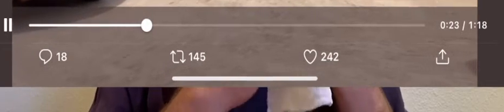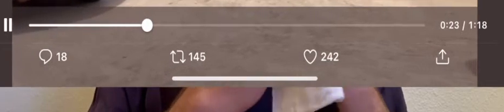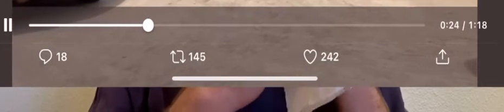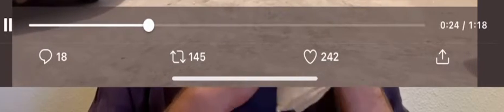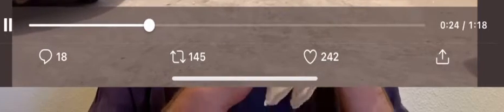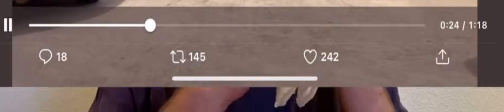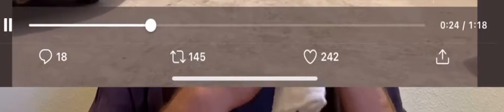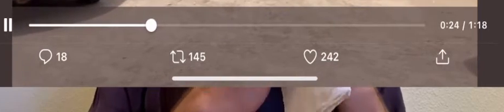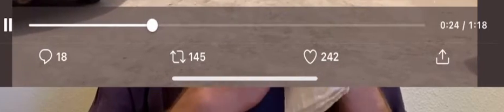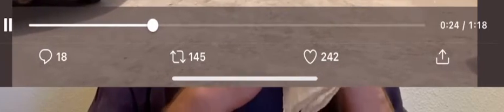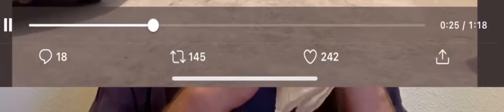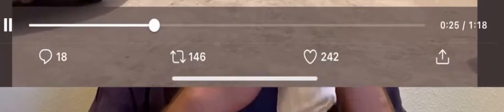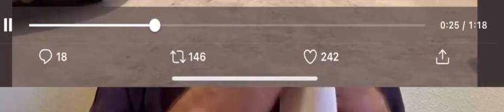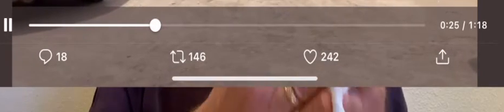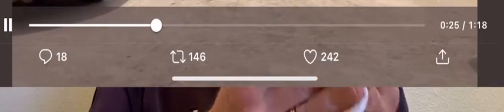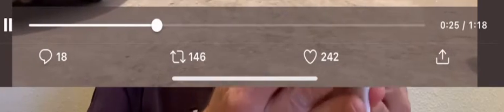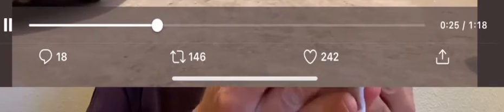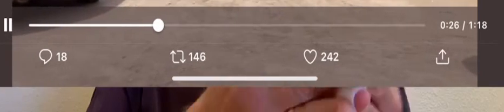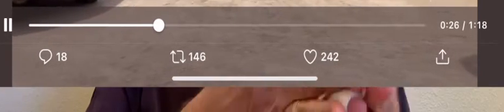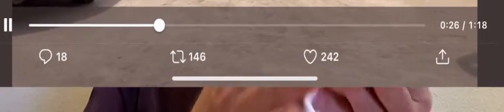here to be picked up by Border Patrol.